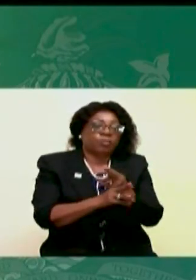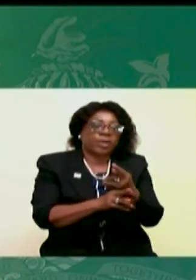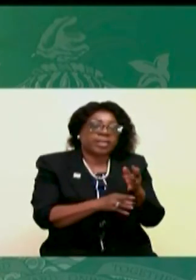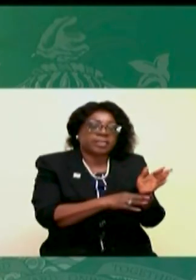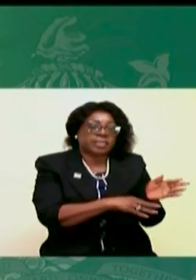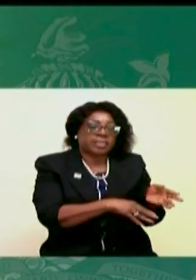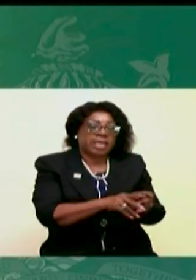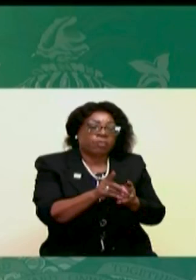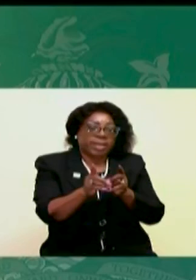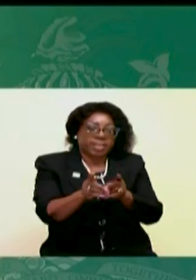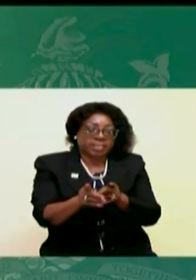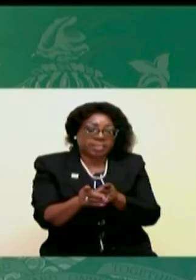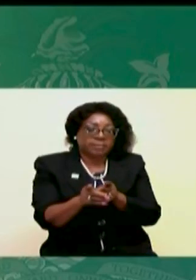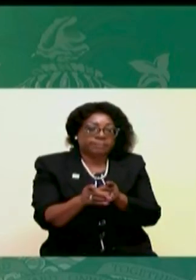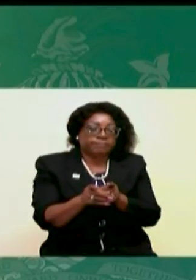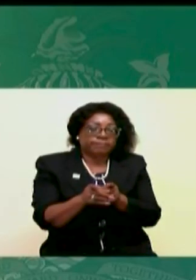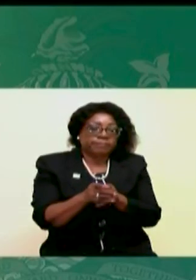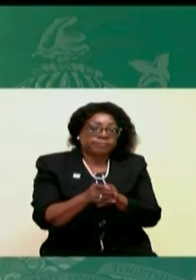Listen.